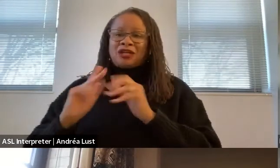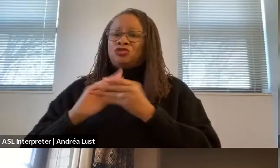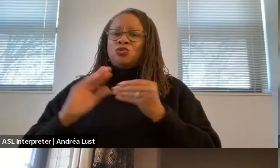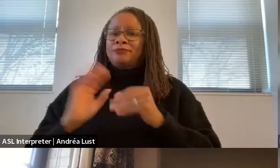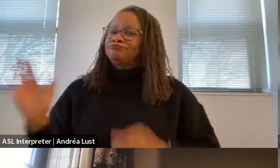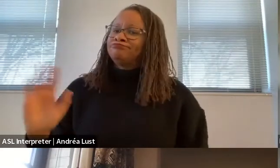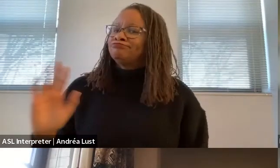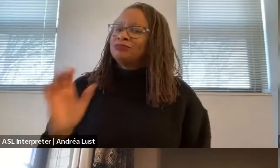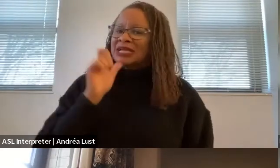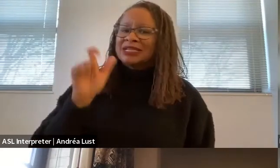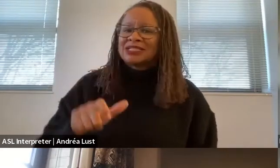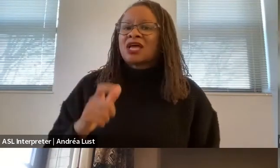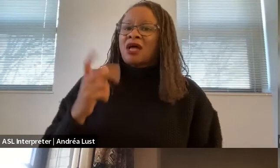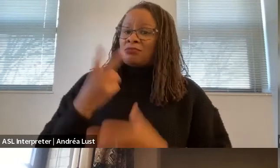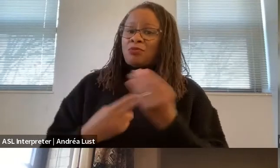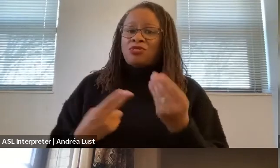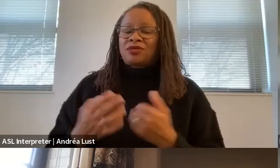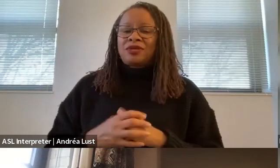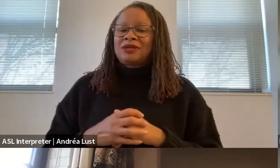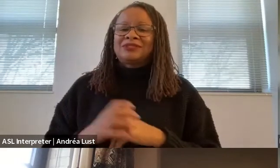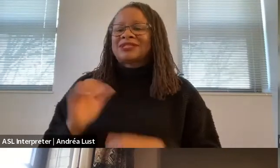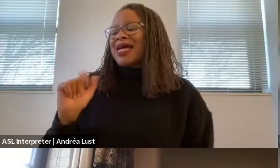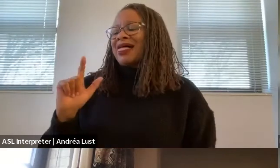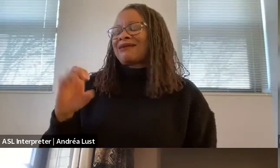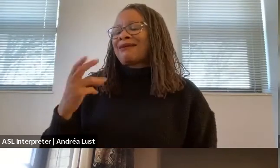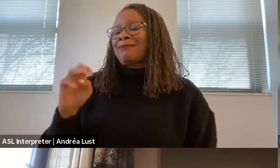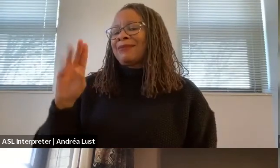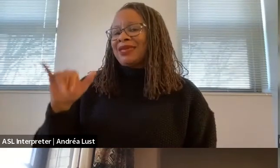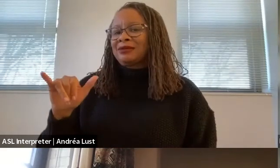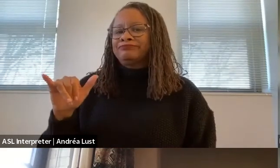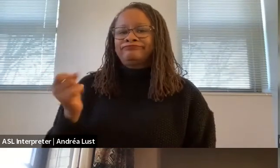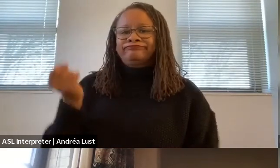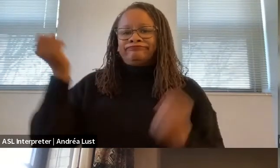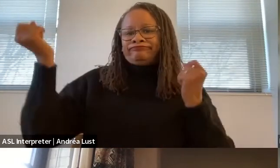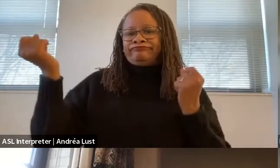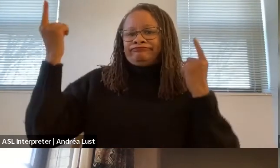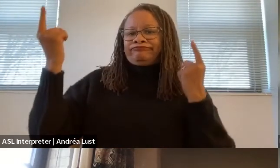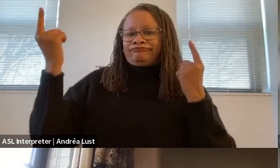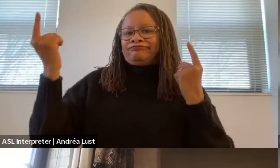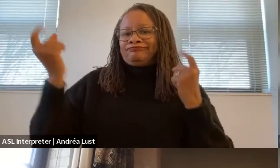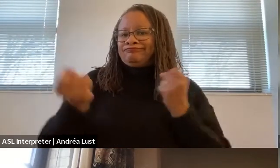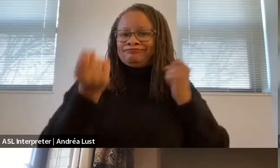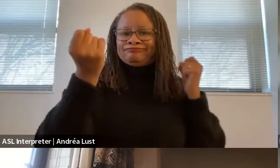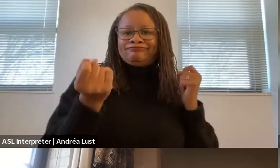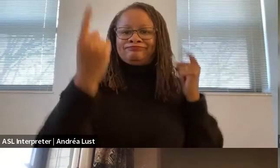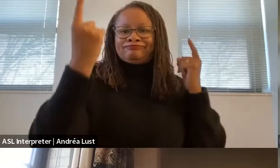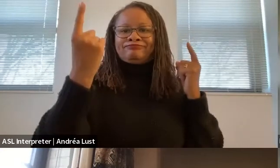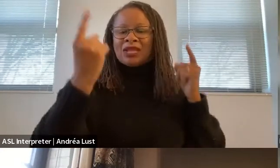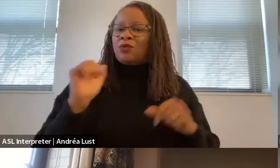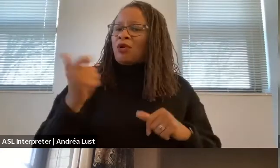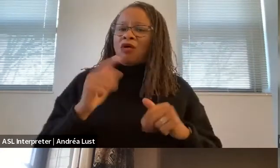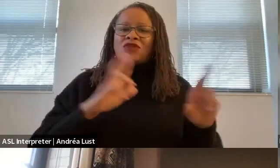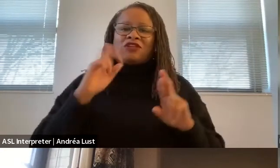both, it was alchemy. Like we were all just up for the challenge. And I believe